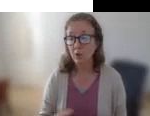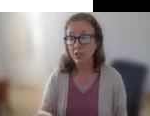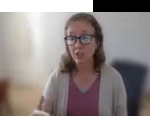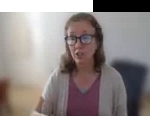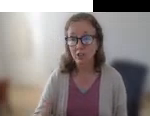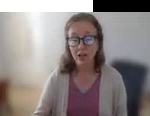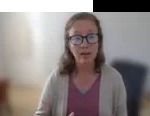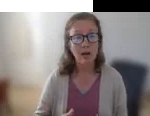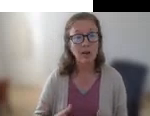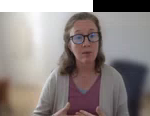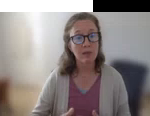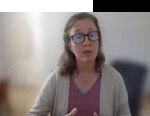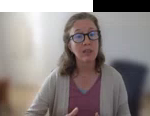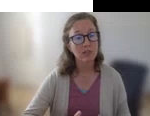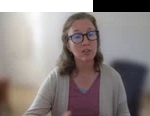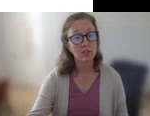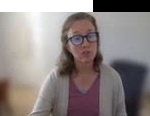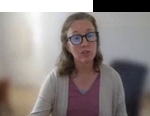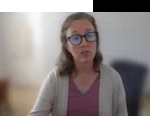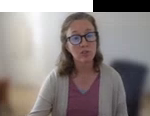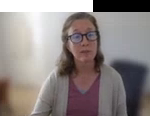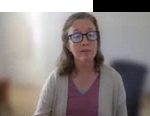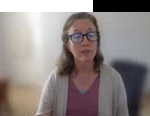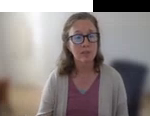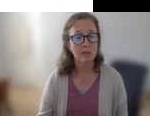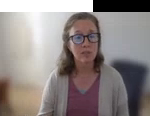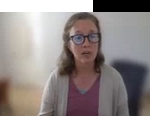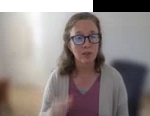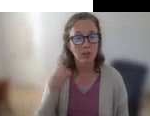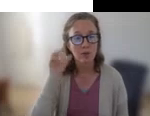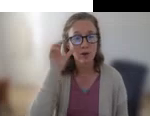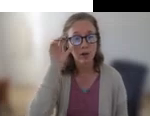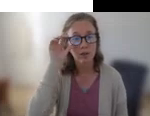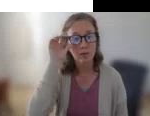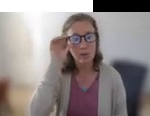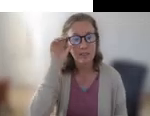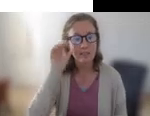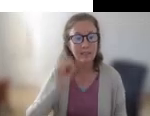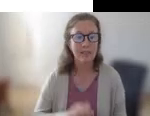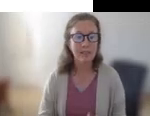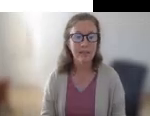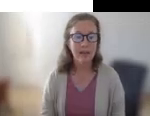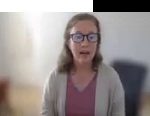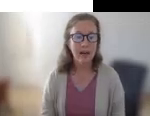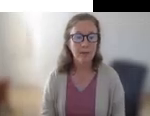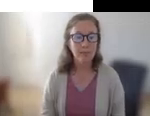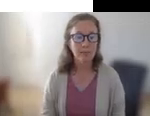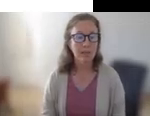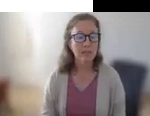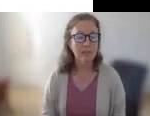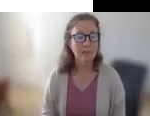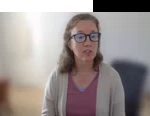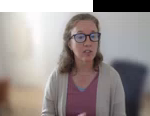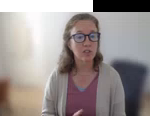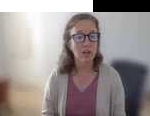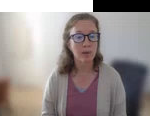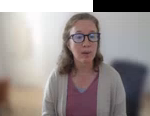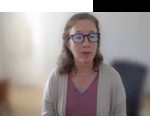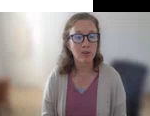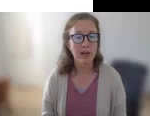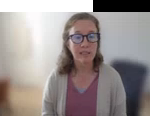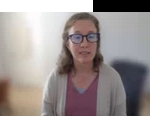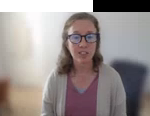a script of what you're talking about and maybe giving the students the script at the same time that you are presenting it. Clayton,